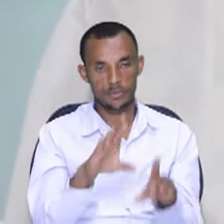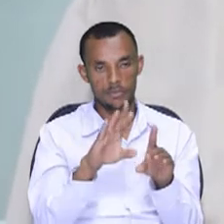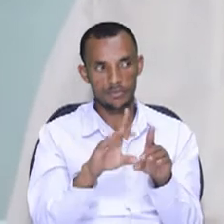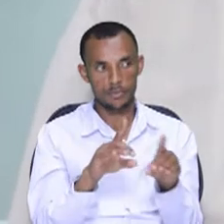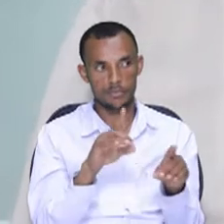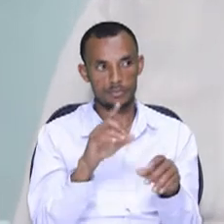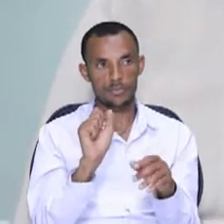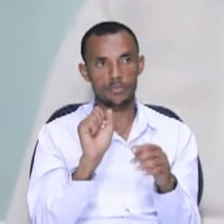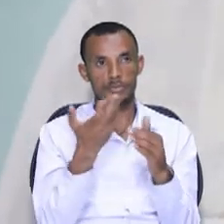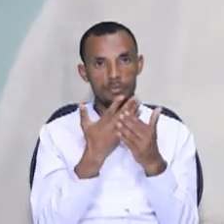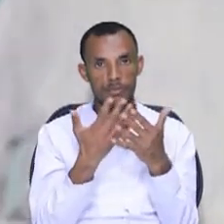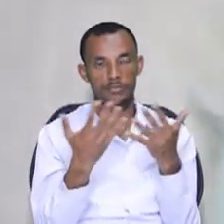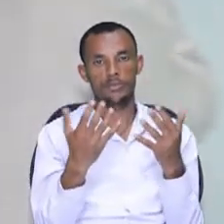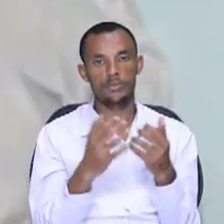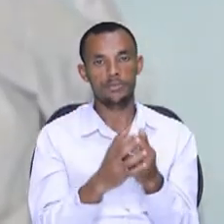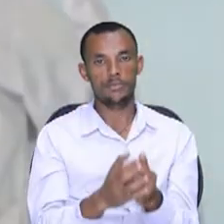does an element